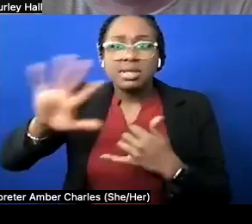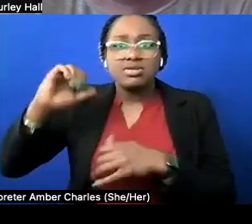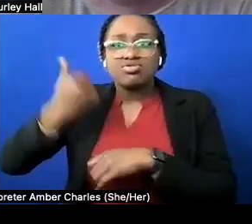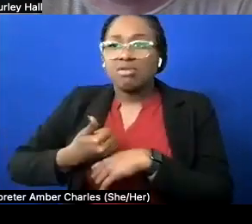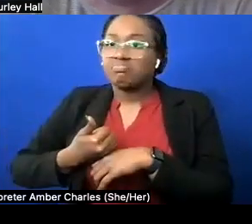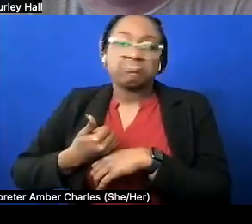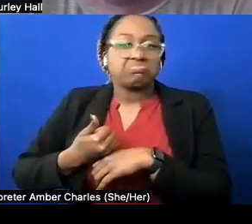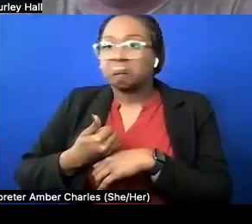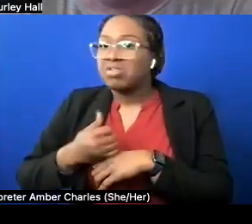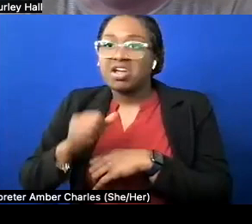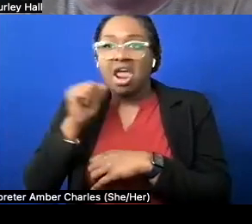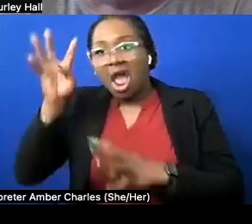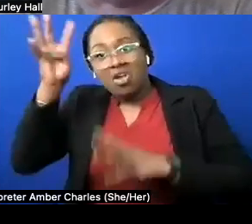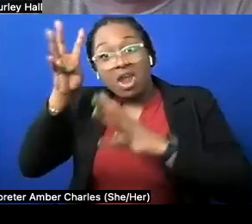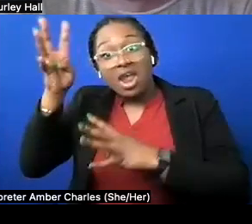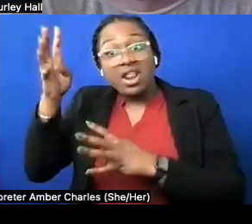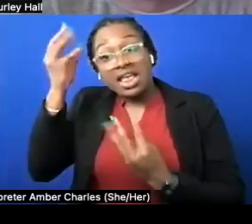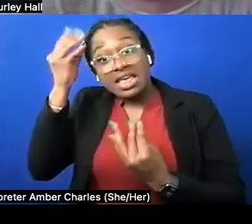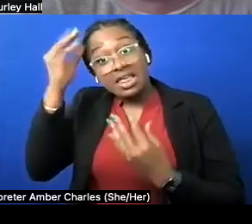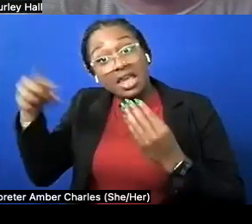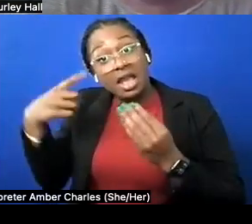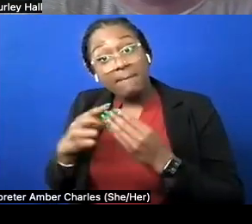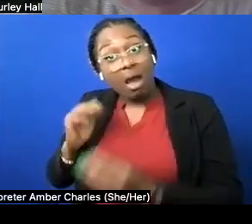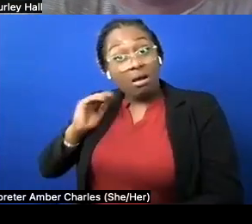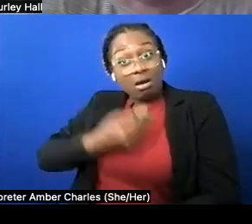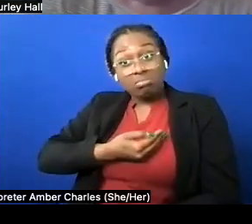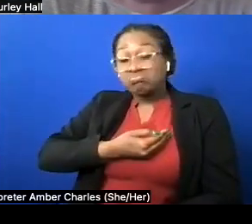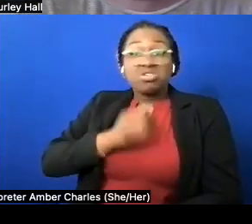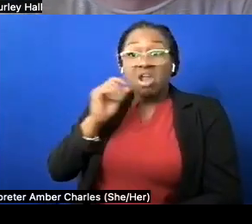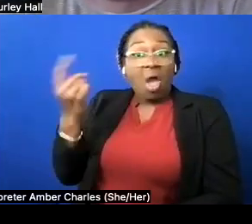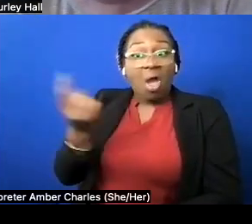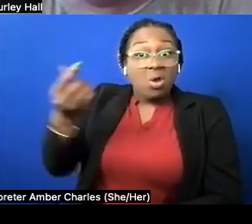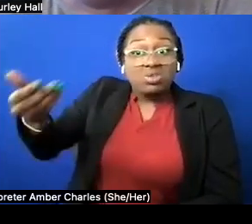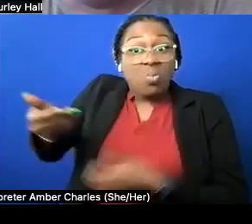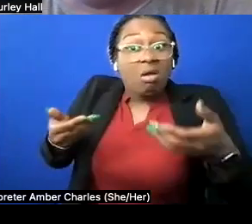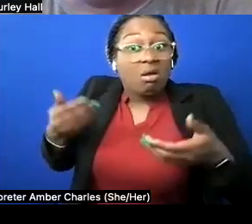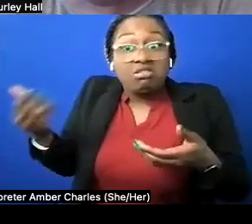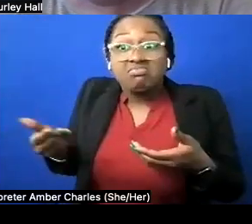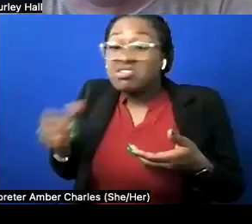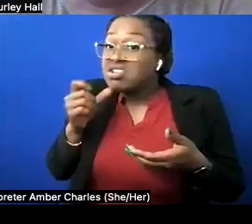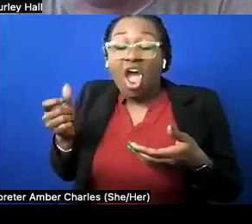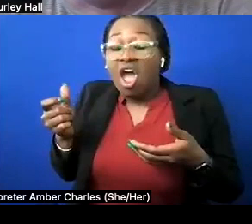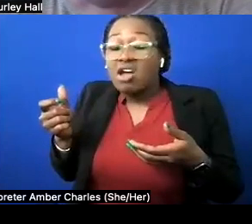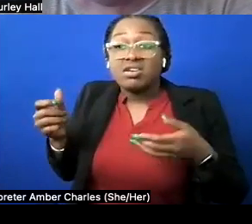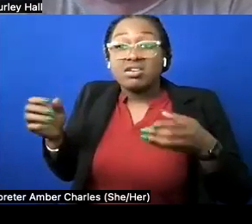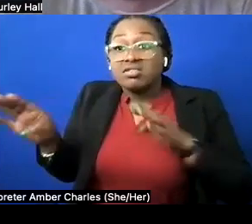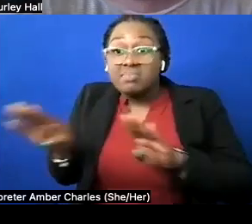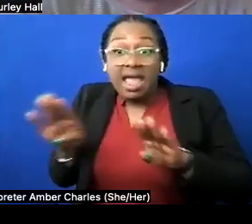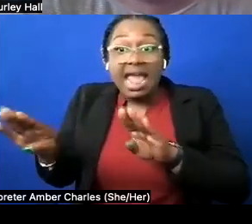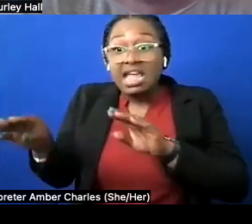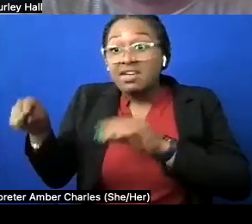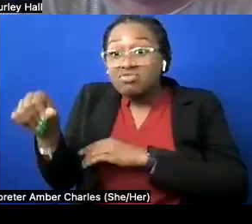not been created with us in mind. They don't always welcome us. They don't always treat us as we deserve, give